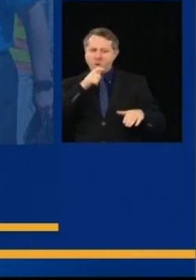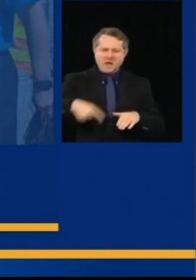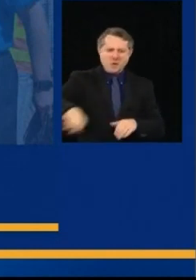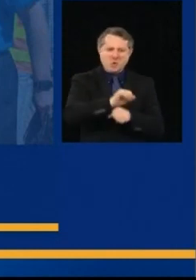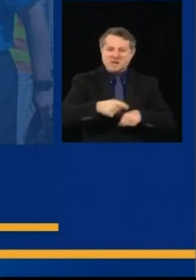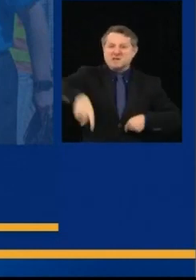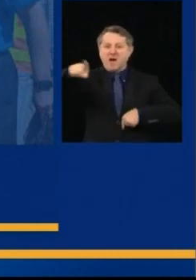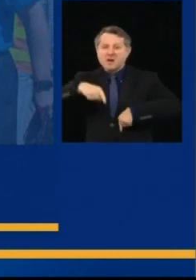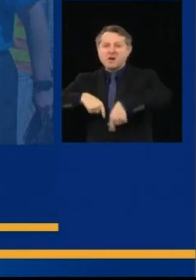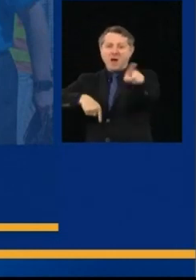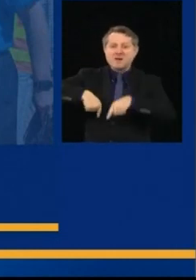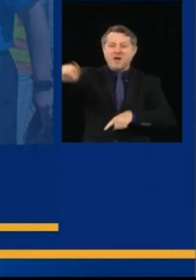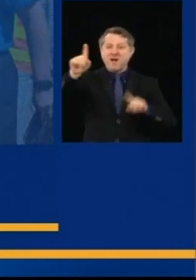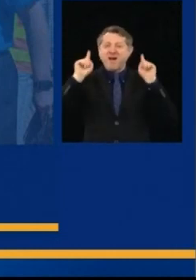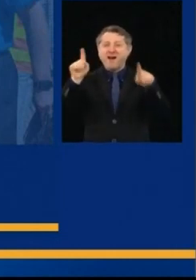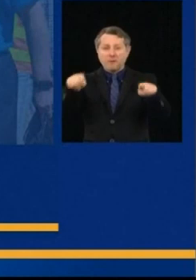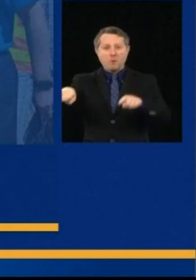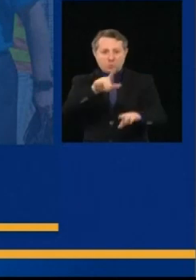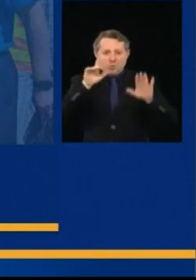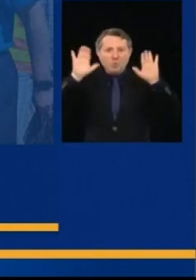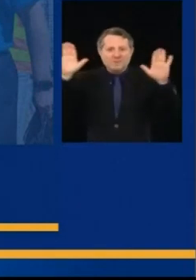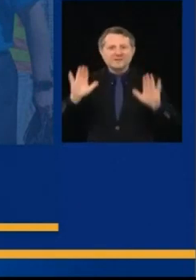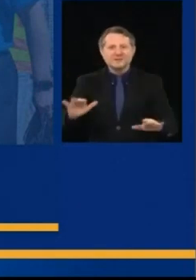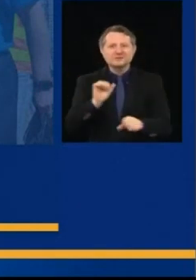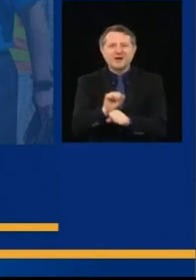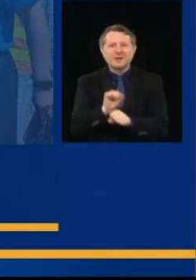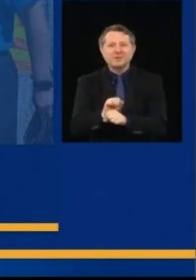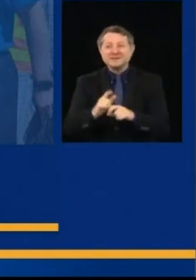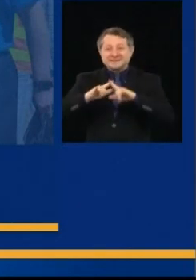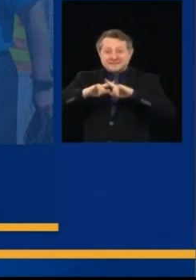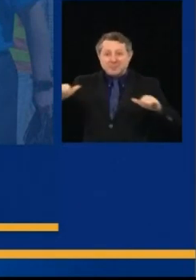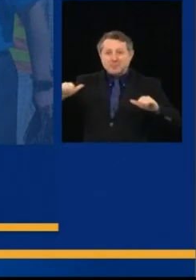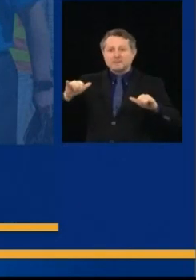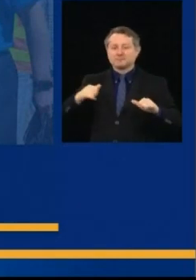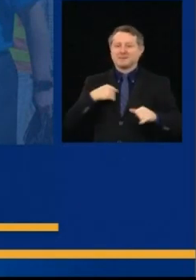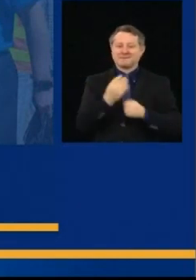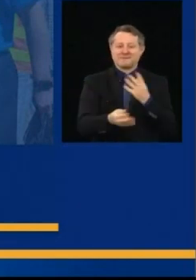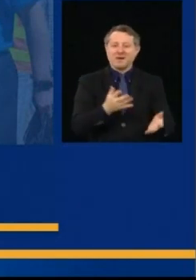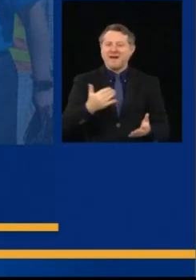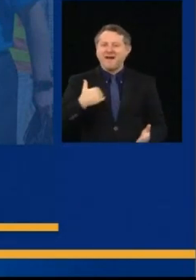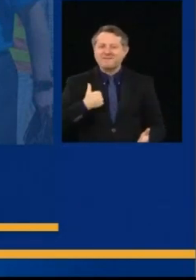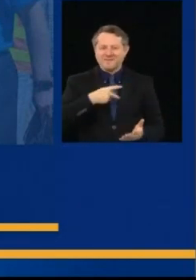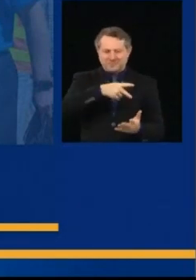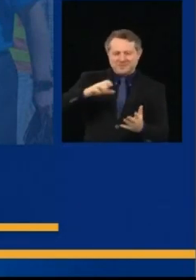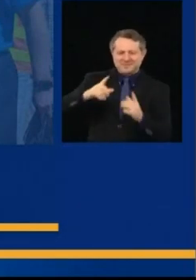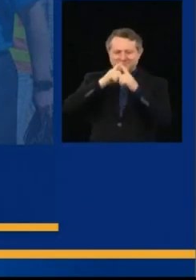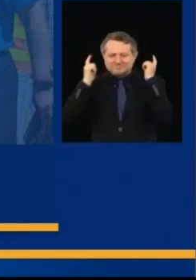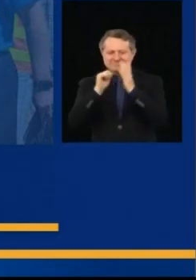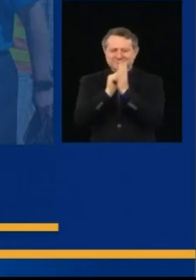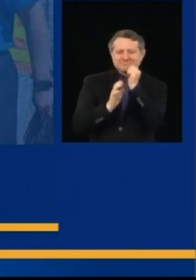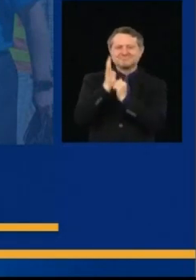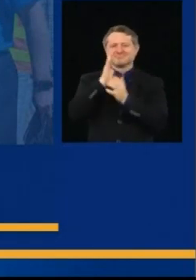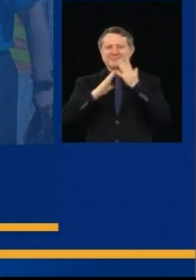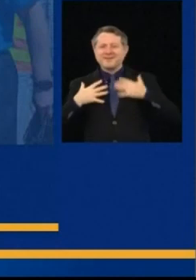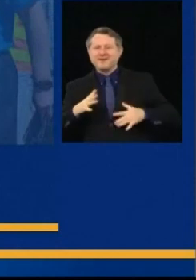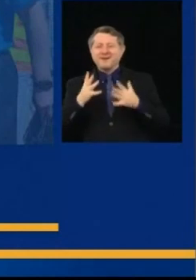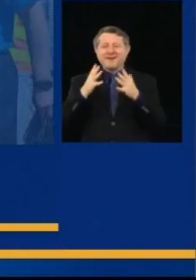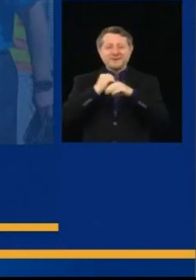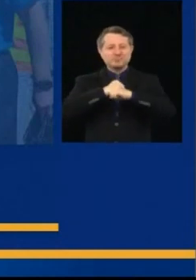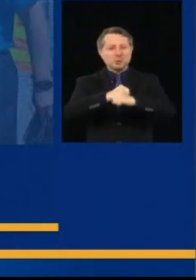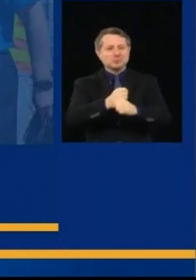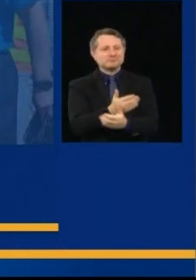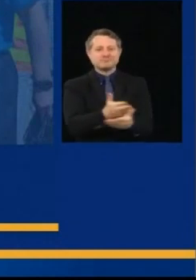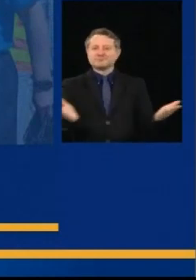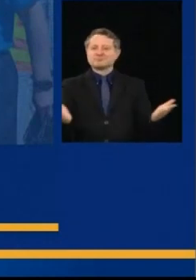work for us, and we've made sure that they were protected in doing the work that they're doing. All of the frontline